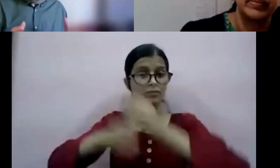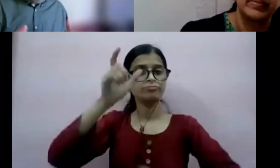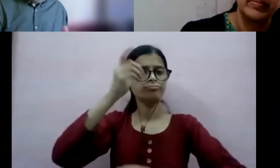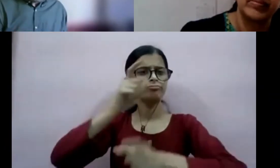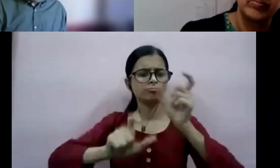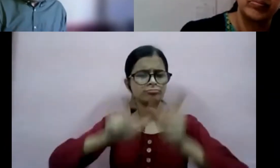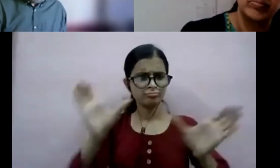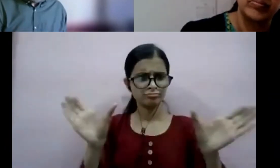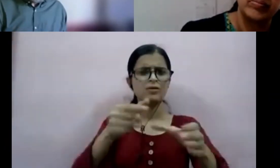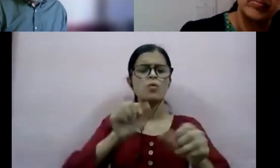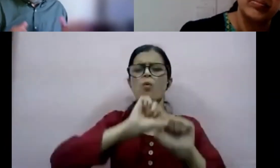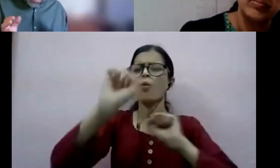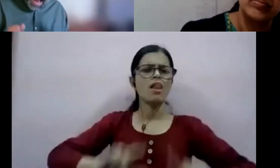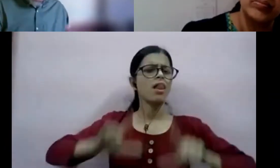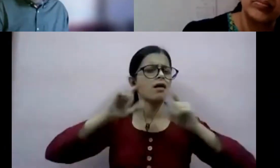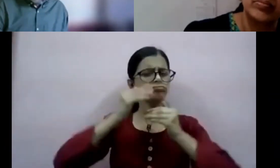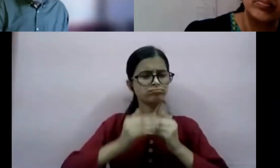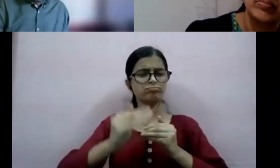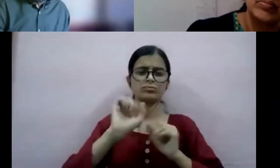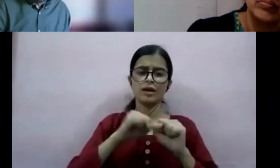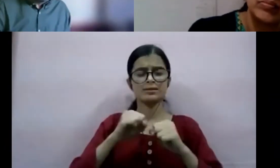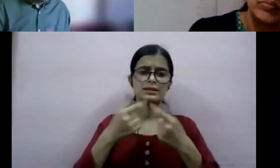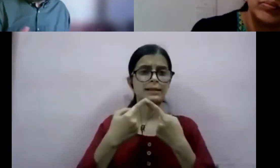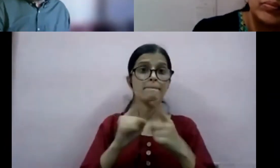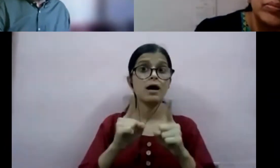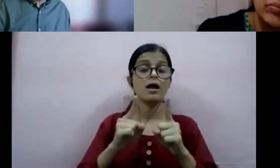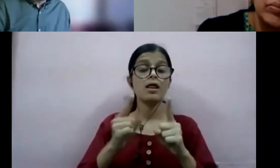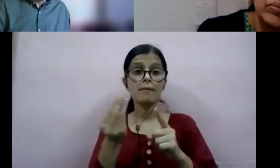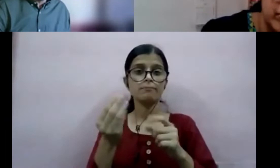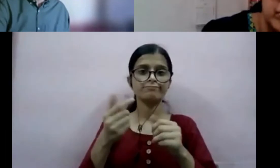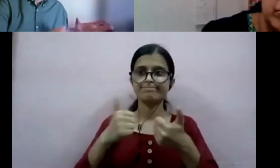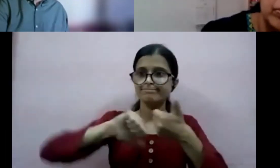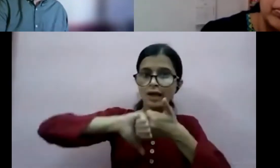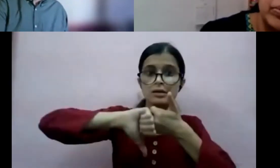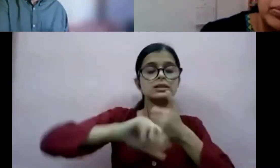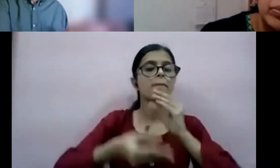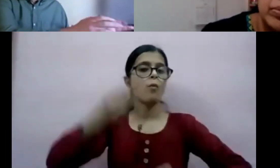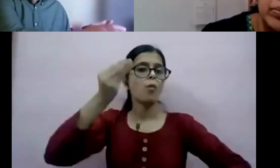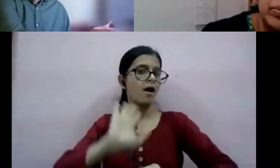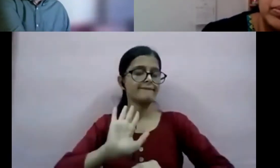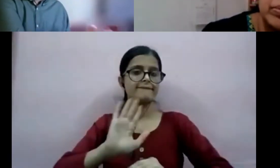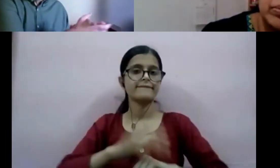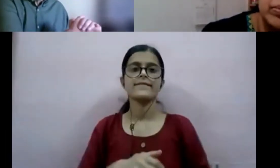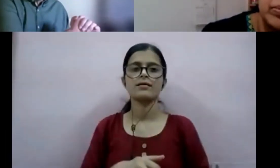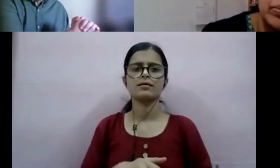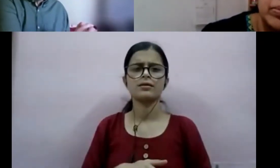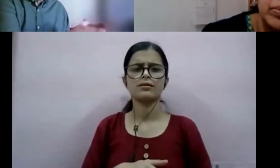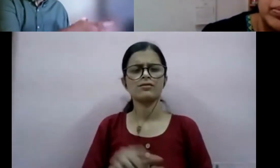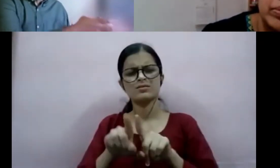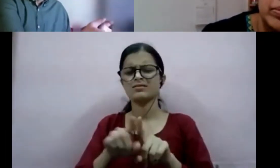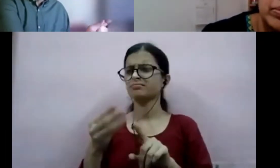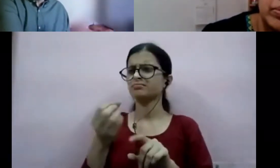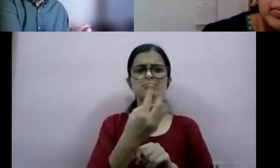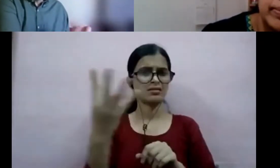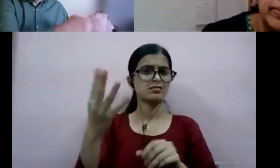way disabled people have to live their lives at the beginning of COVID placed them much more at risk. Either a lot of disabled people were